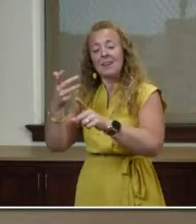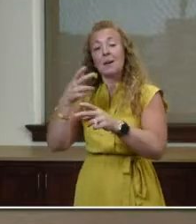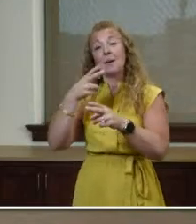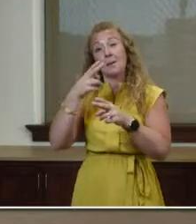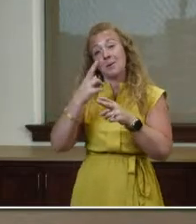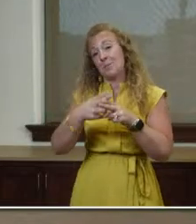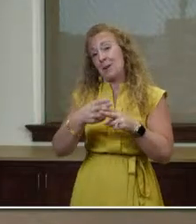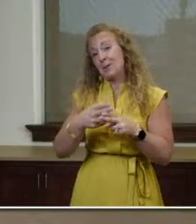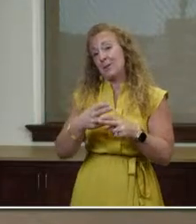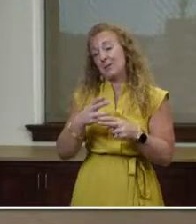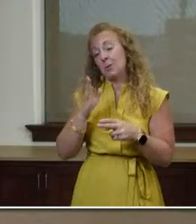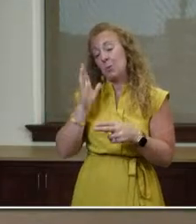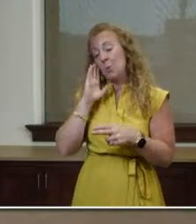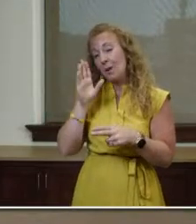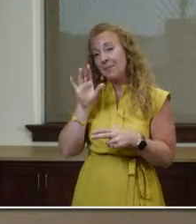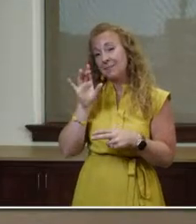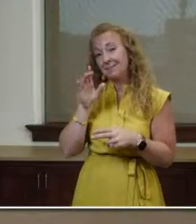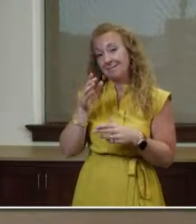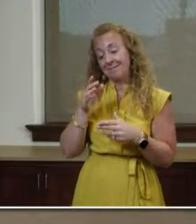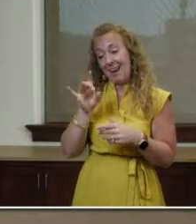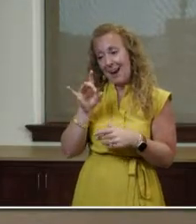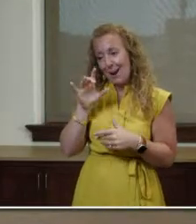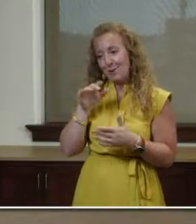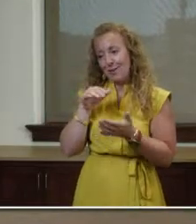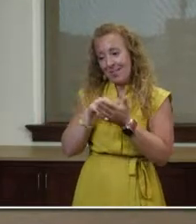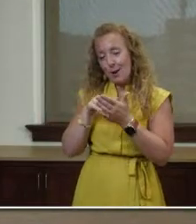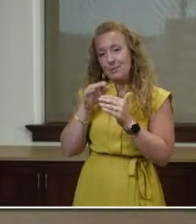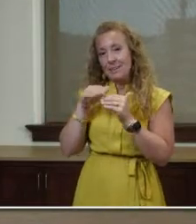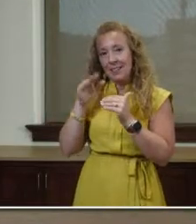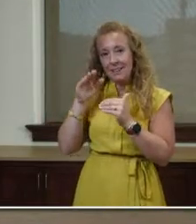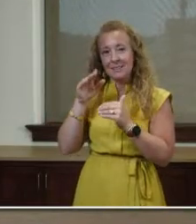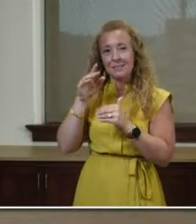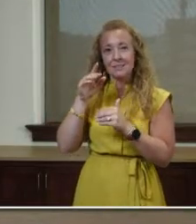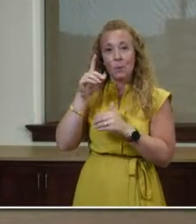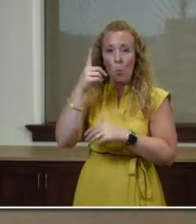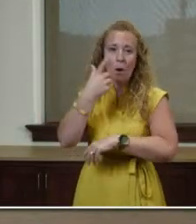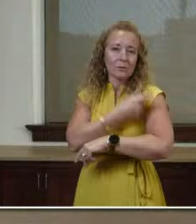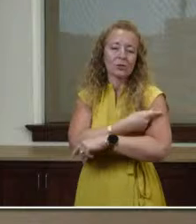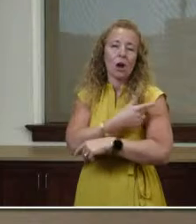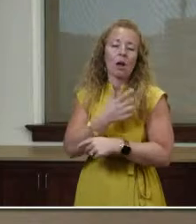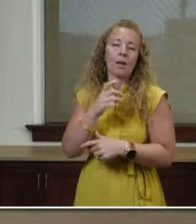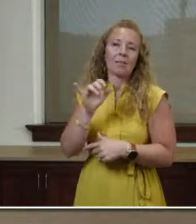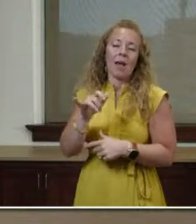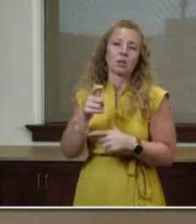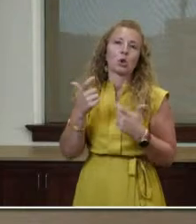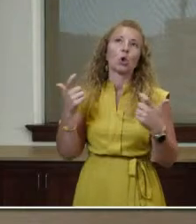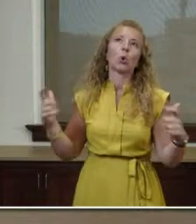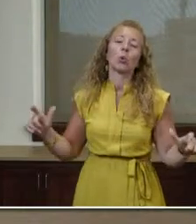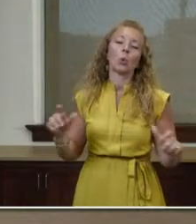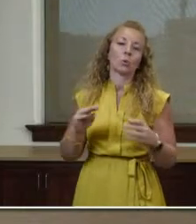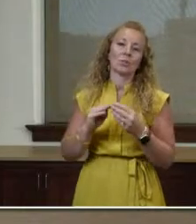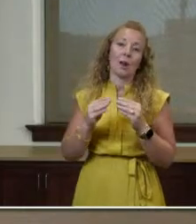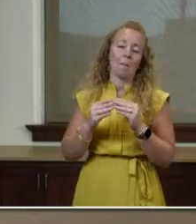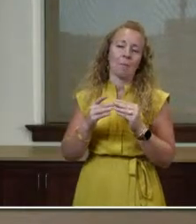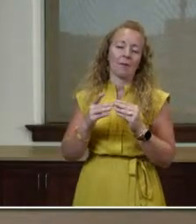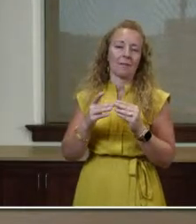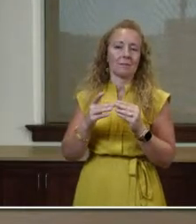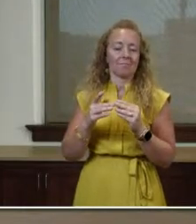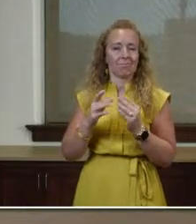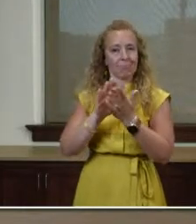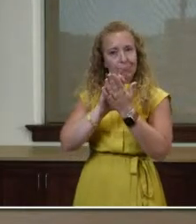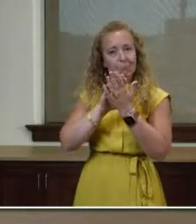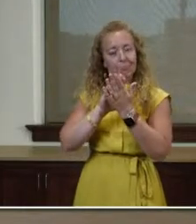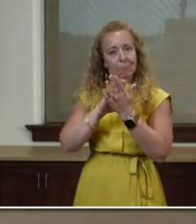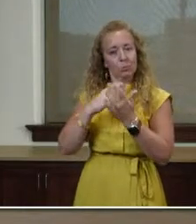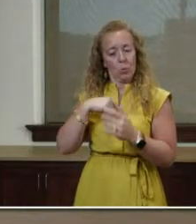cross 800,000 people that have had at least one shot in arms. So that's a significant and a tremendous accomplishment that we all can